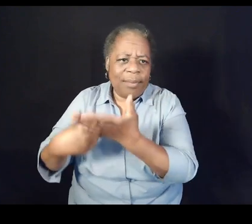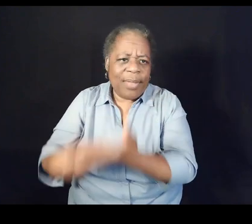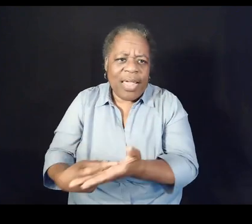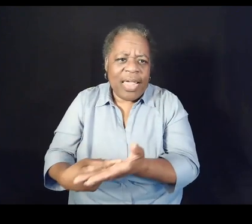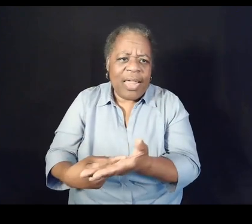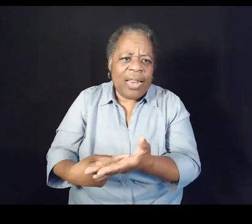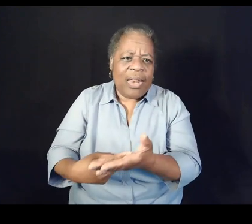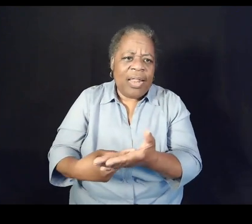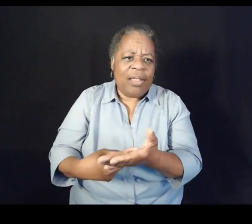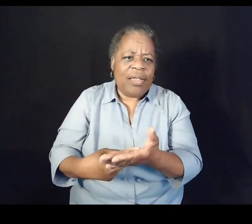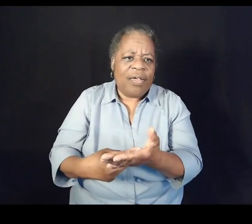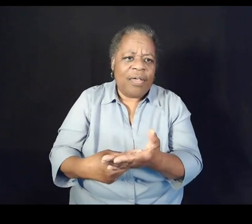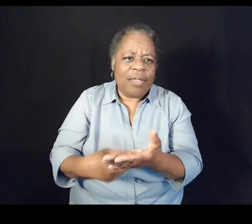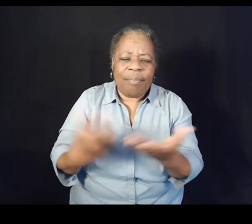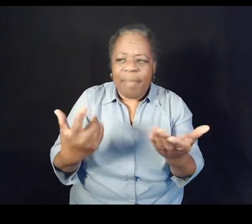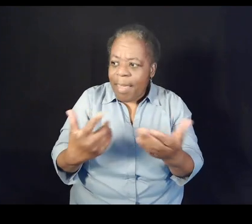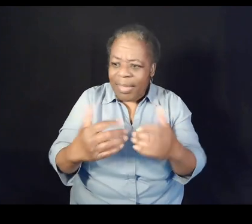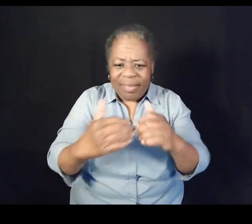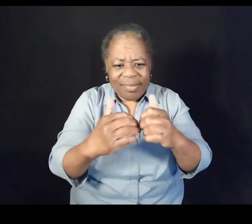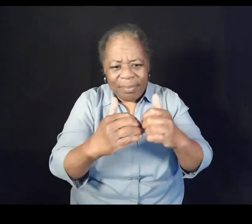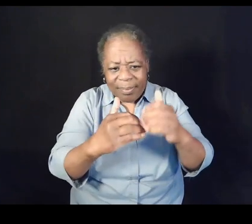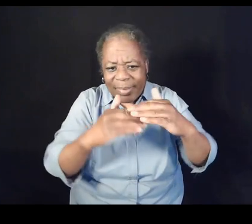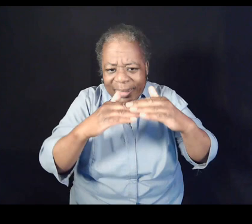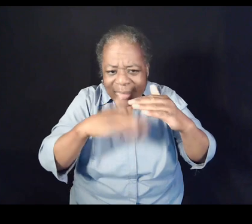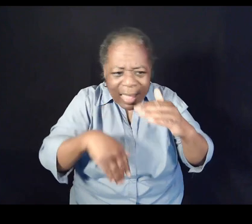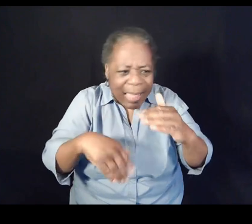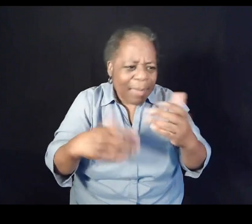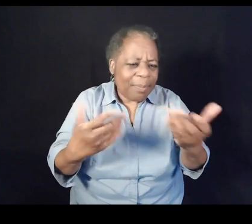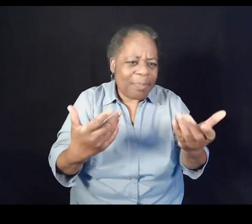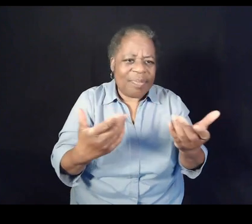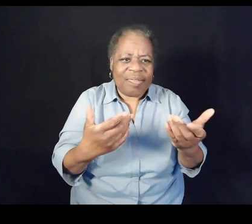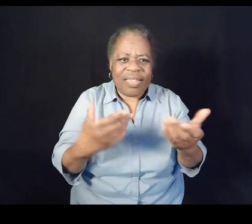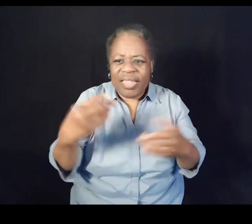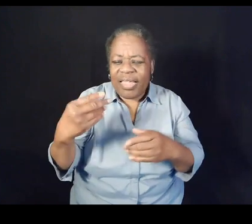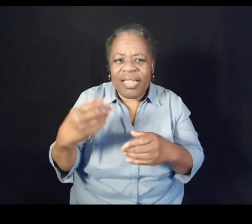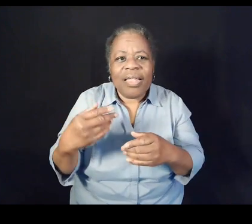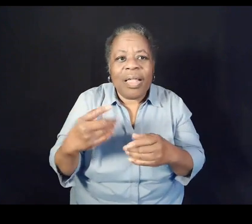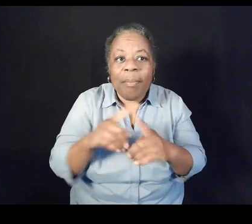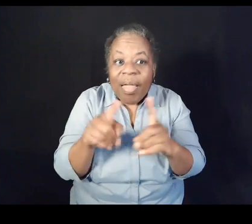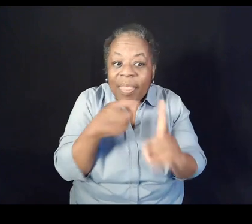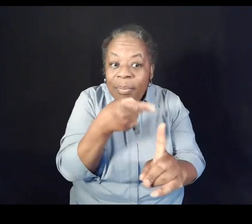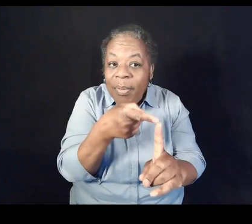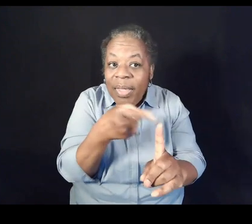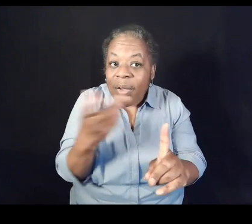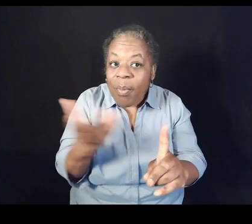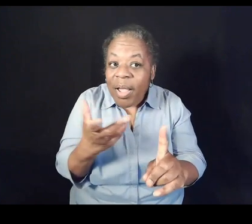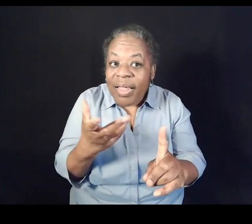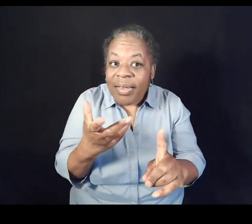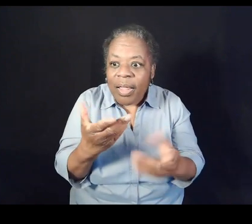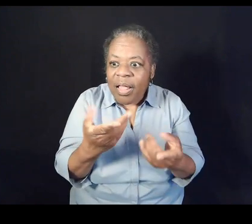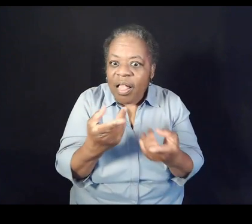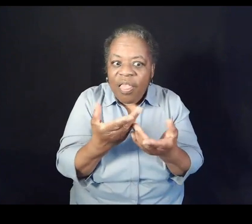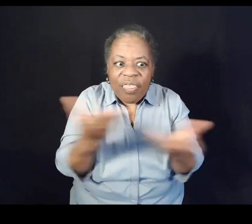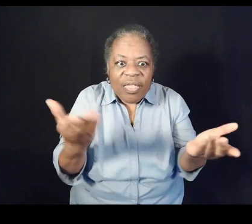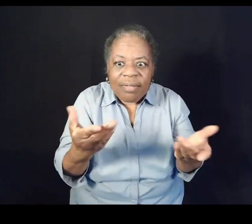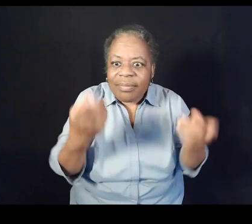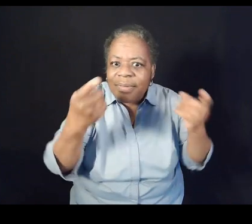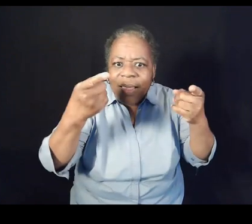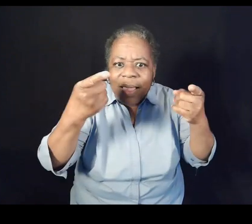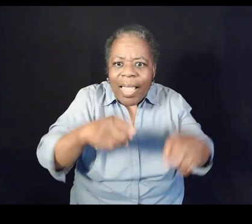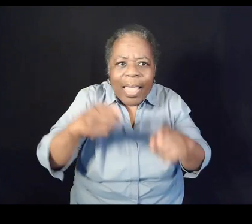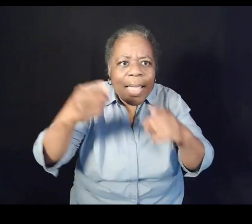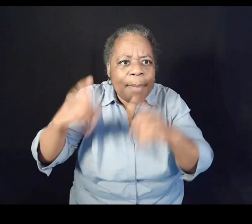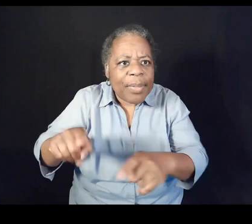there are gaps and discrepancies in the historical and archaeological records, but the point is, things happened, things